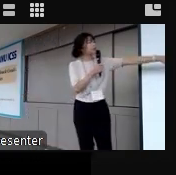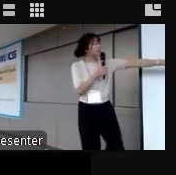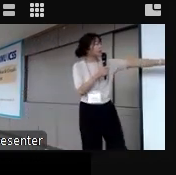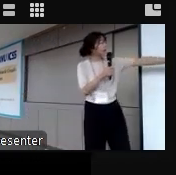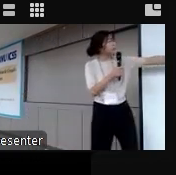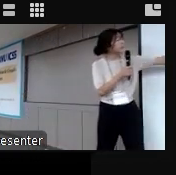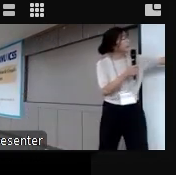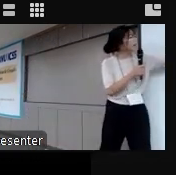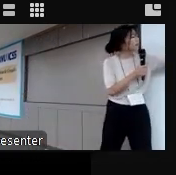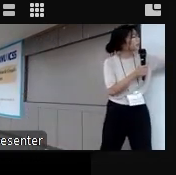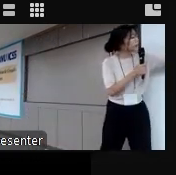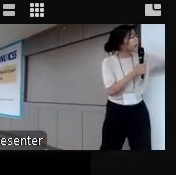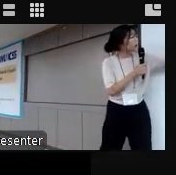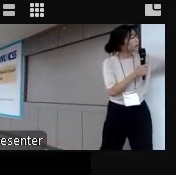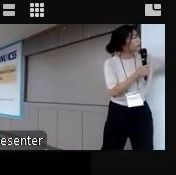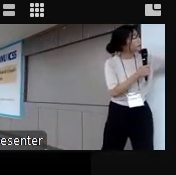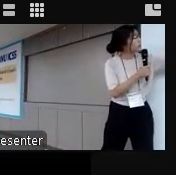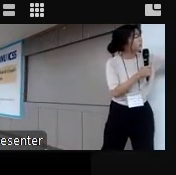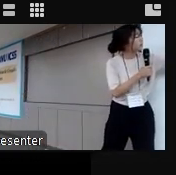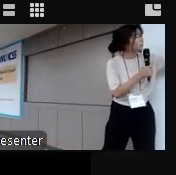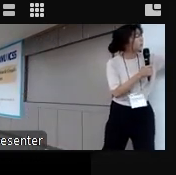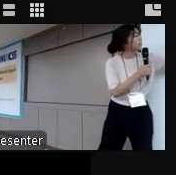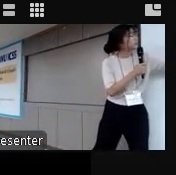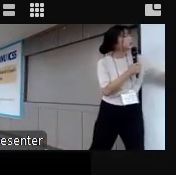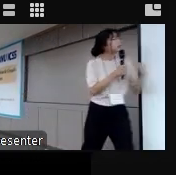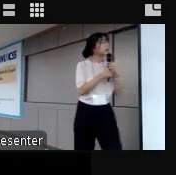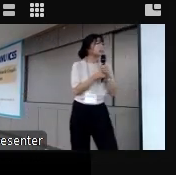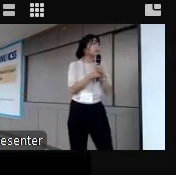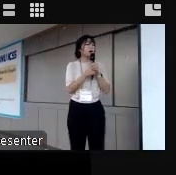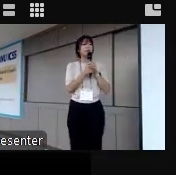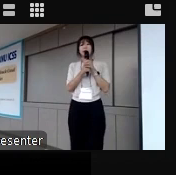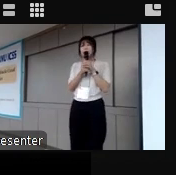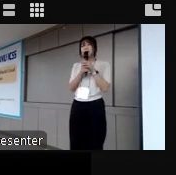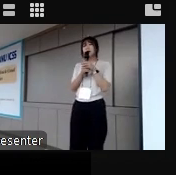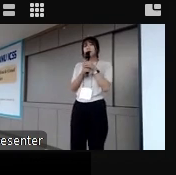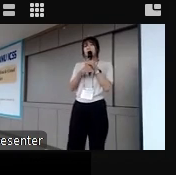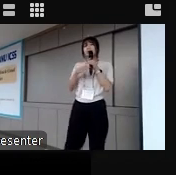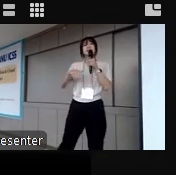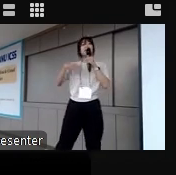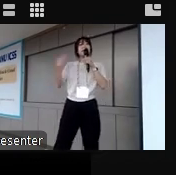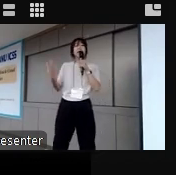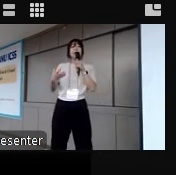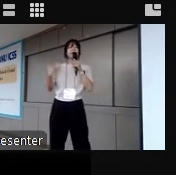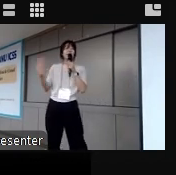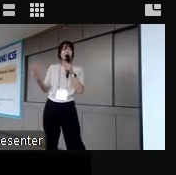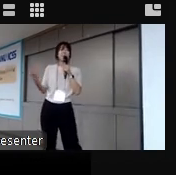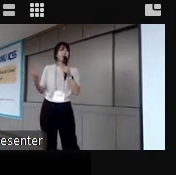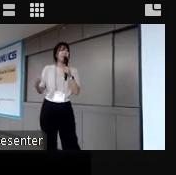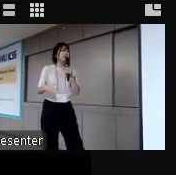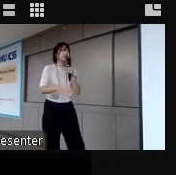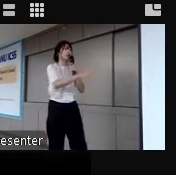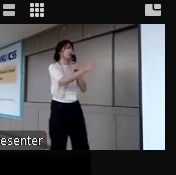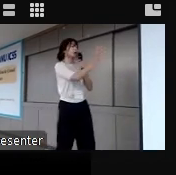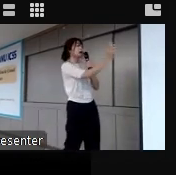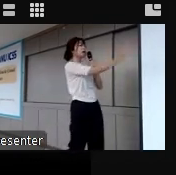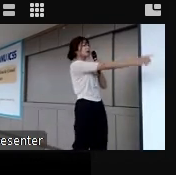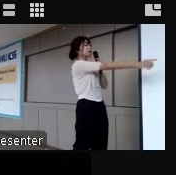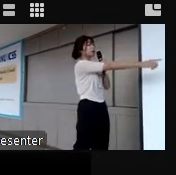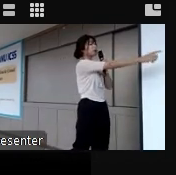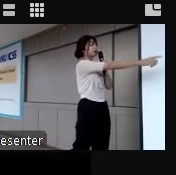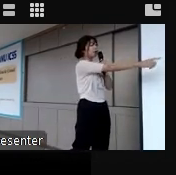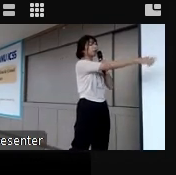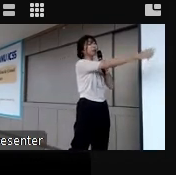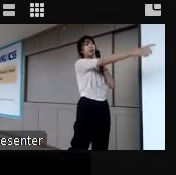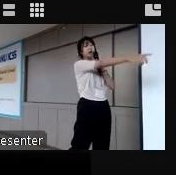in Nicaraguan Sign Language, all you see in the subject position is the verb collect. You don't see any kind of definite marking, it's just the